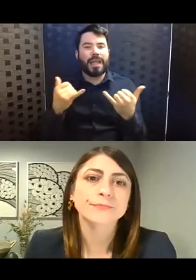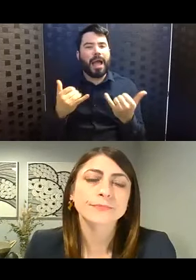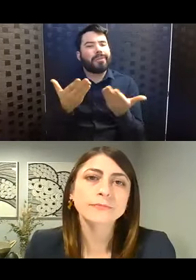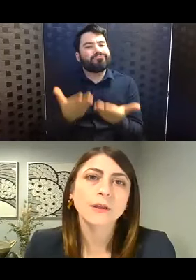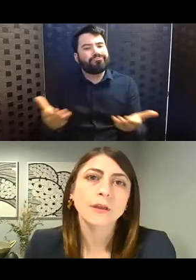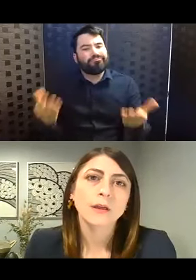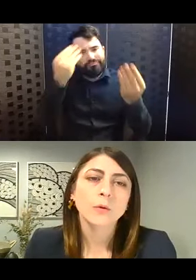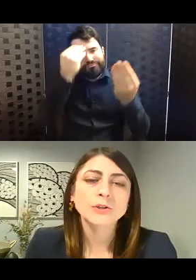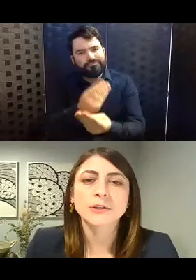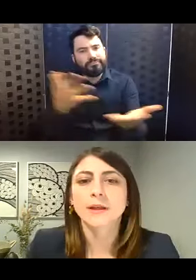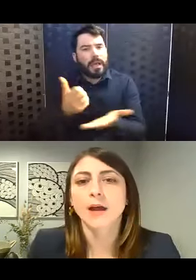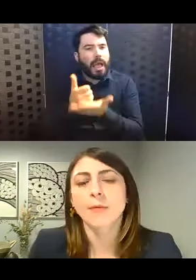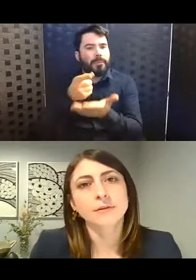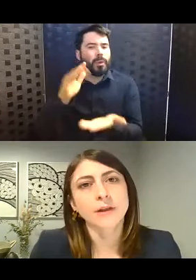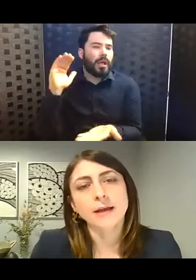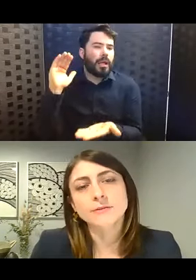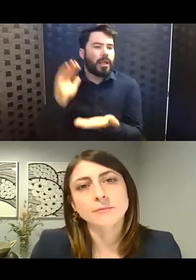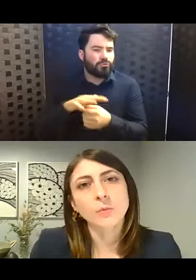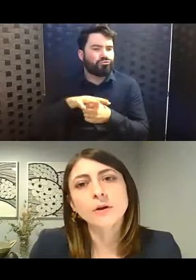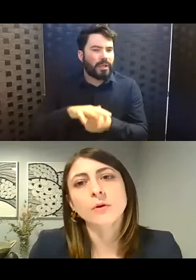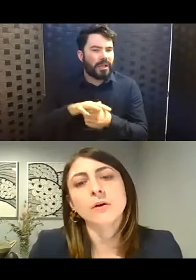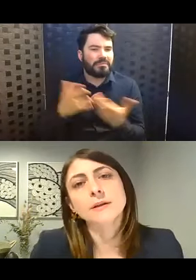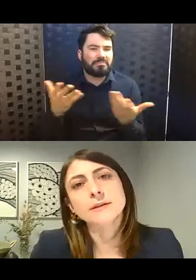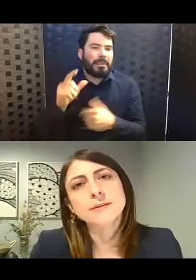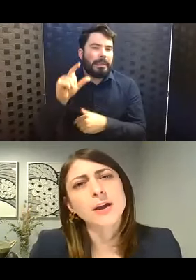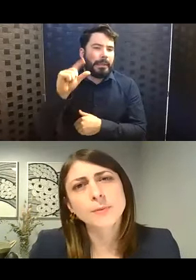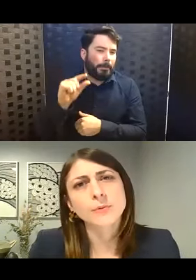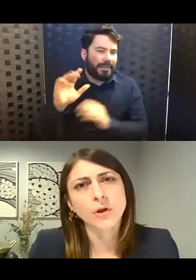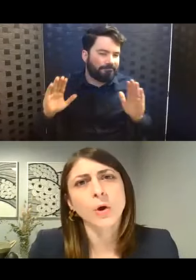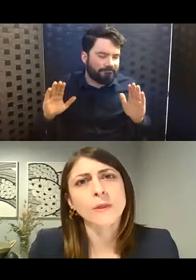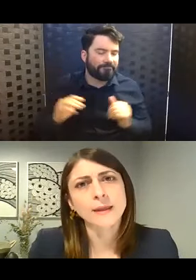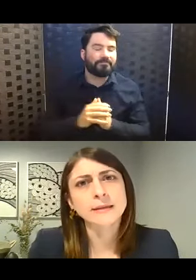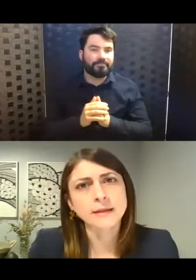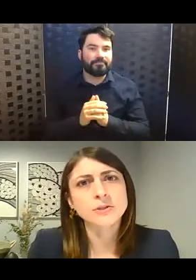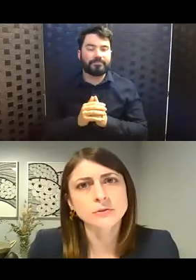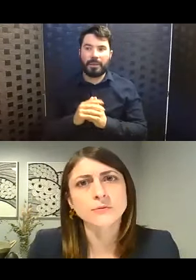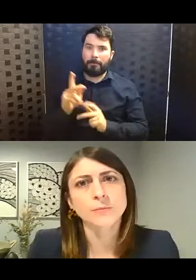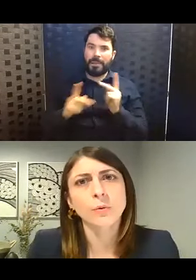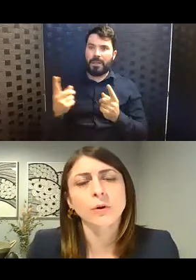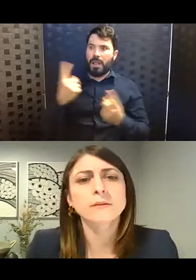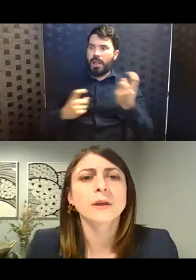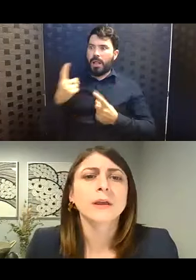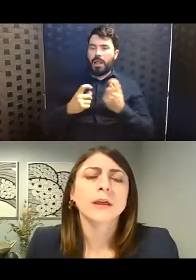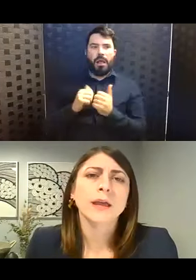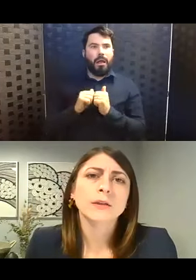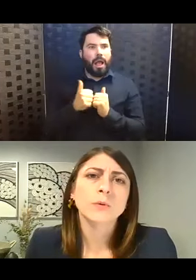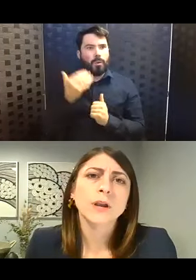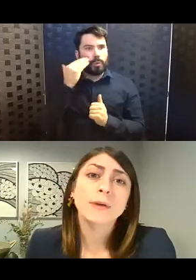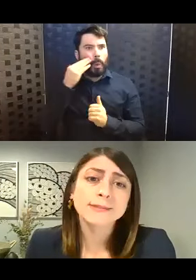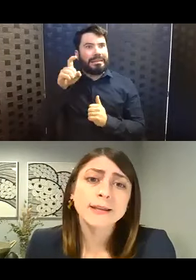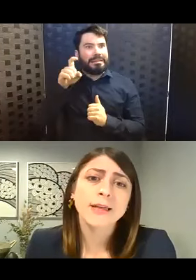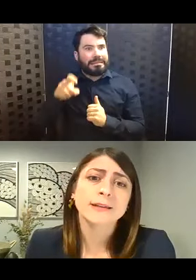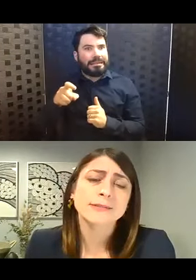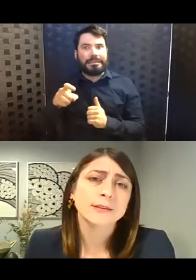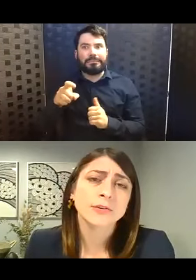bit. A question that I'm often asked in my work role is, how do people know when they need additional support? And what I